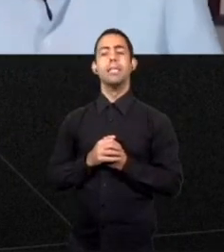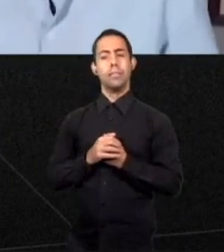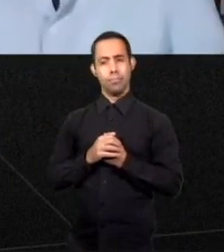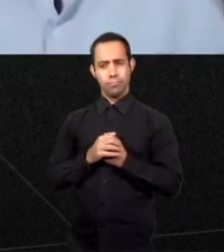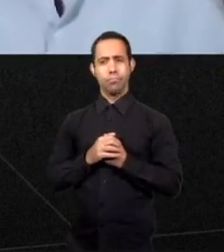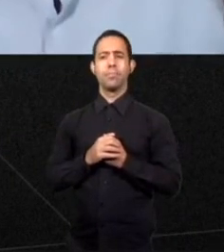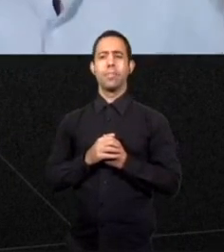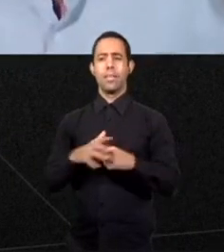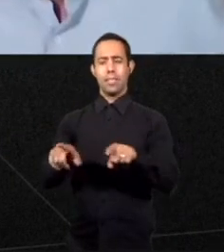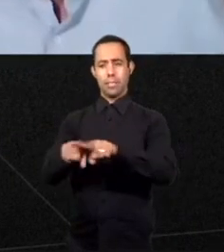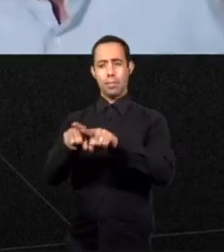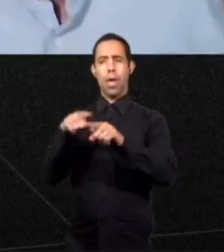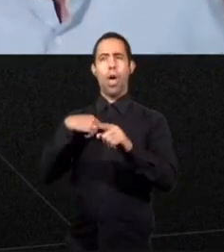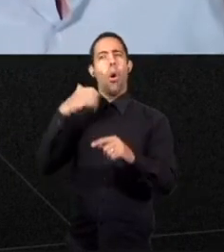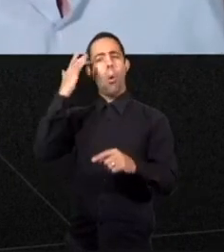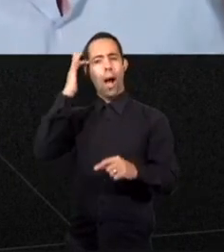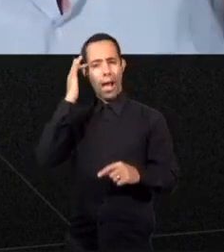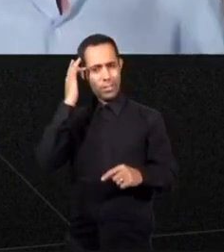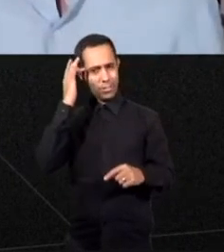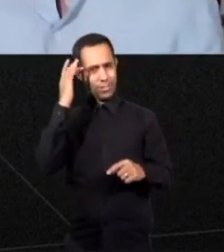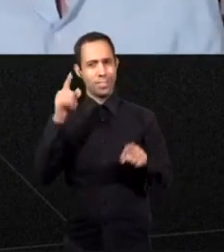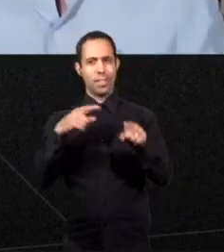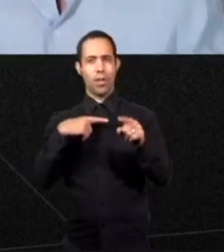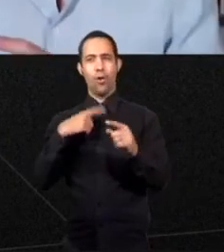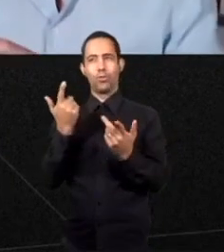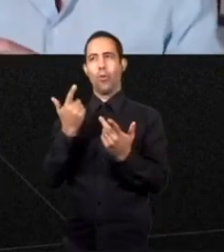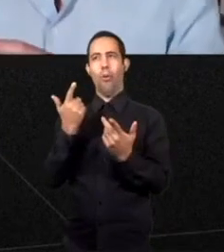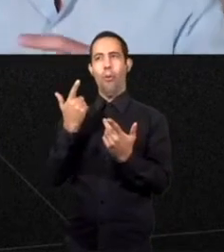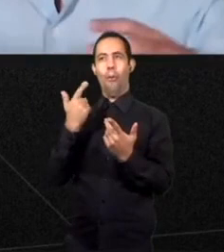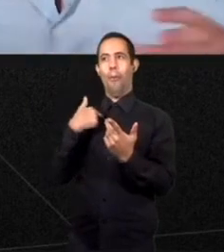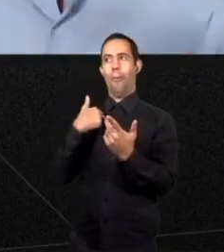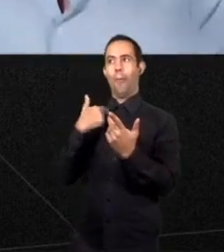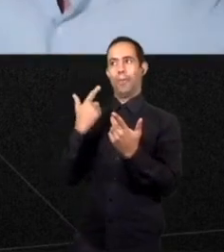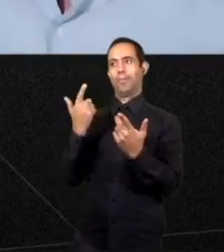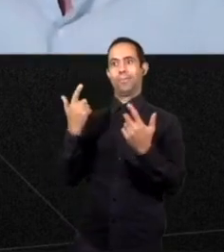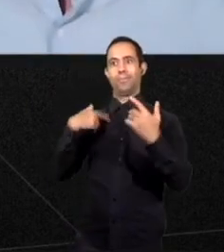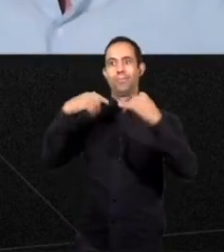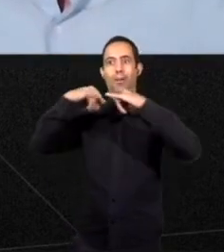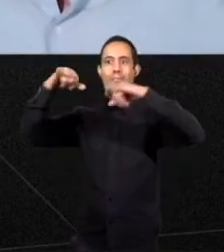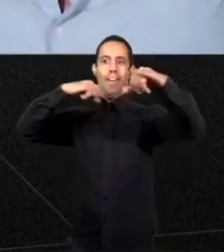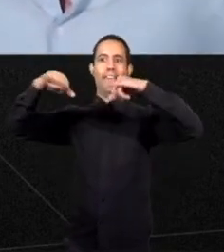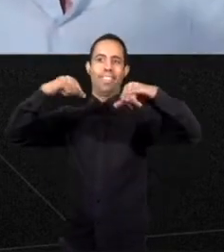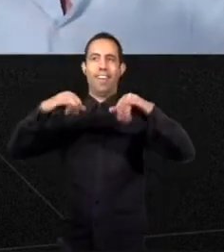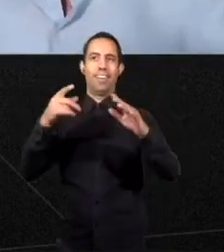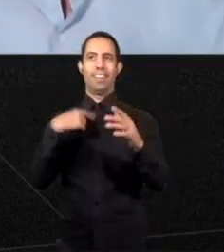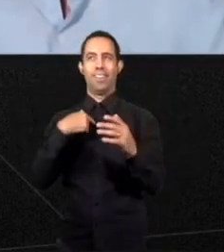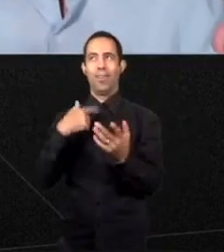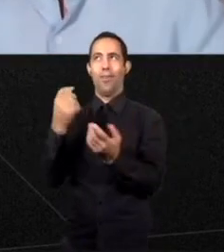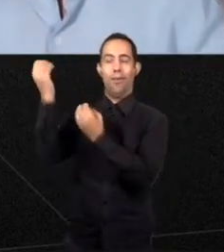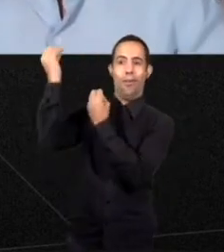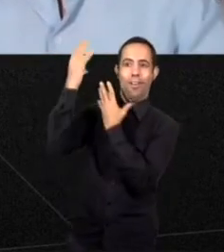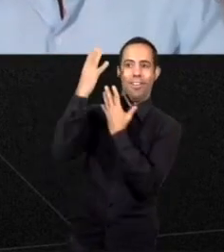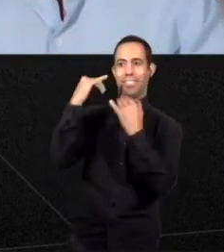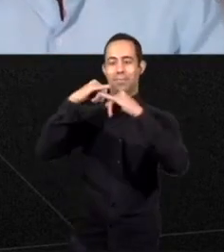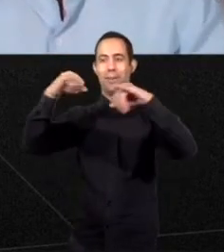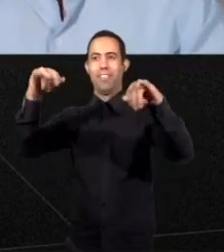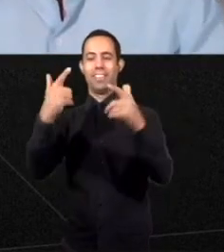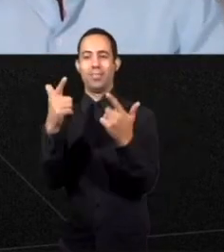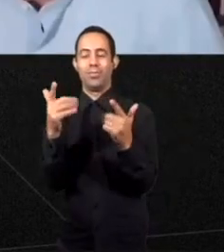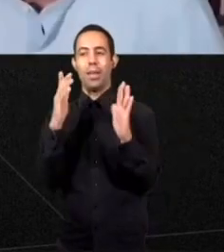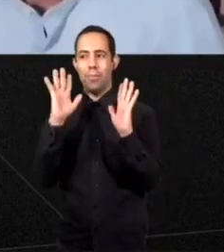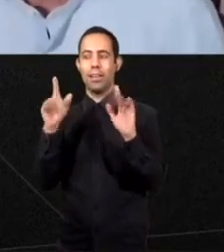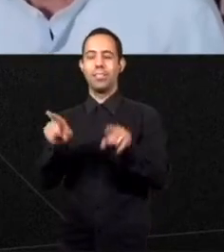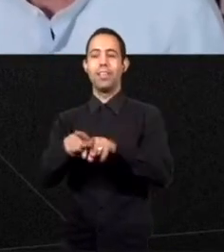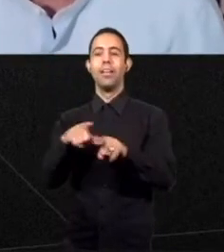I'm not a prophet, I don't know for sure, but when I look at the span of human history, and when I look at developments right now,